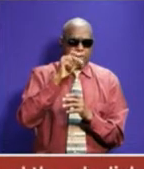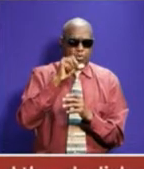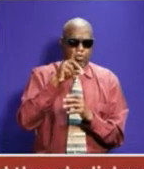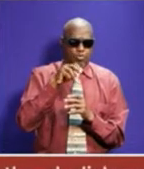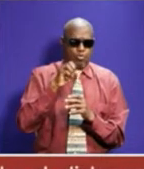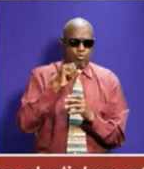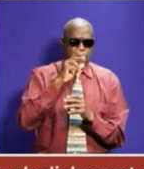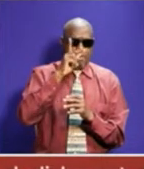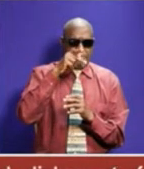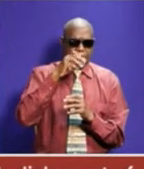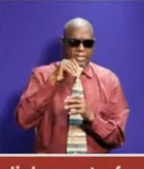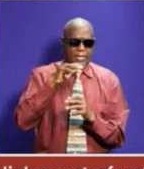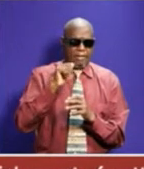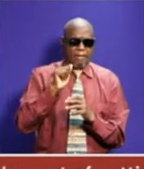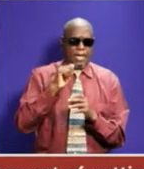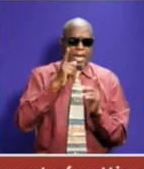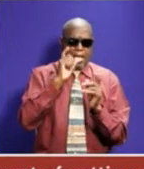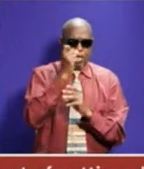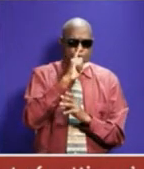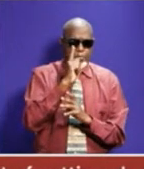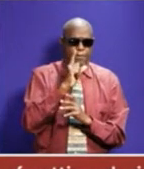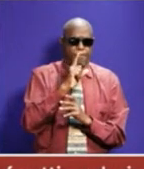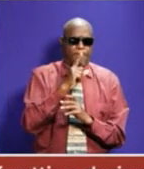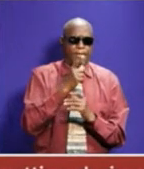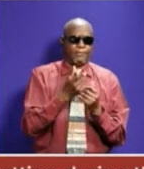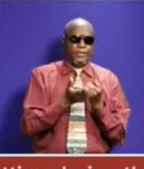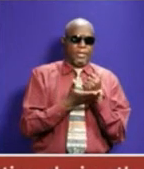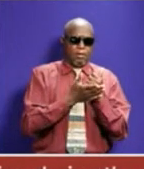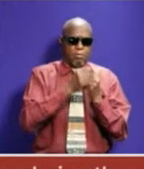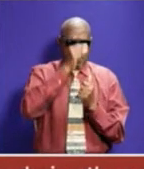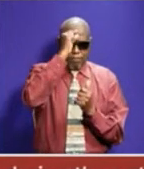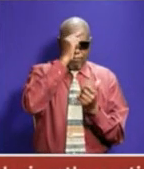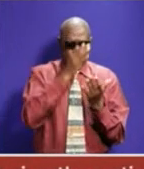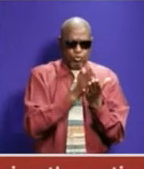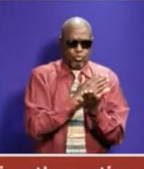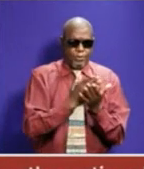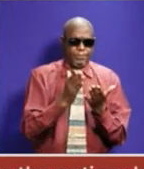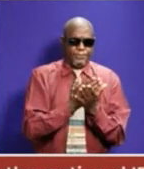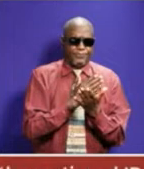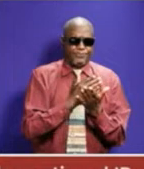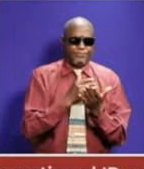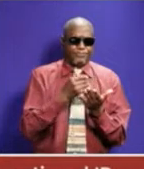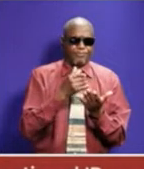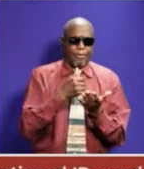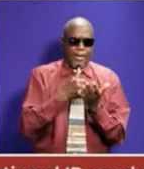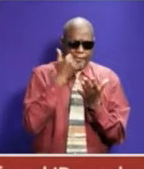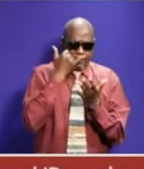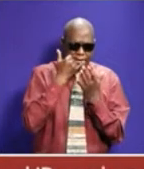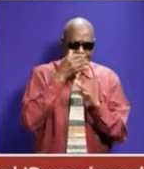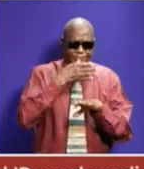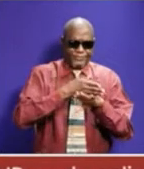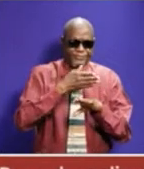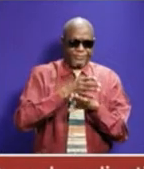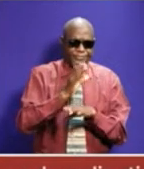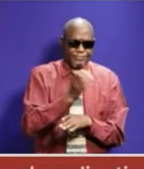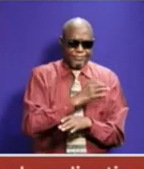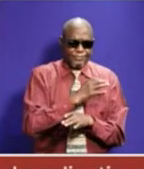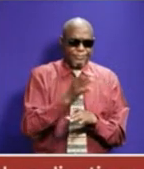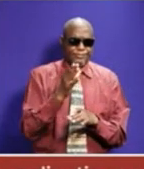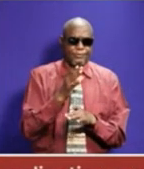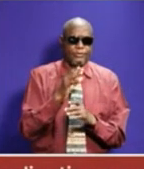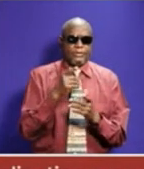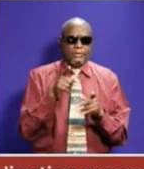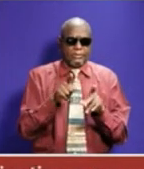state appealed to church leaders to help the government eradicate illicit brews, drugs and insecurity challenges occasioned by